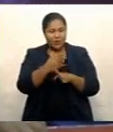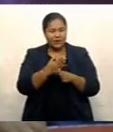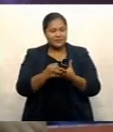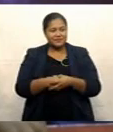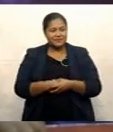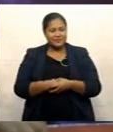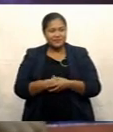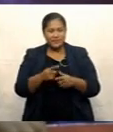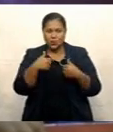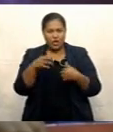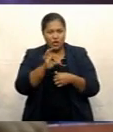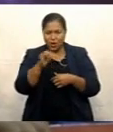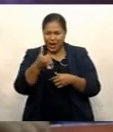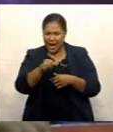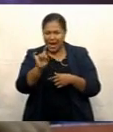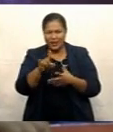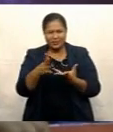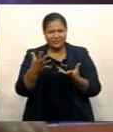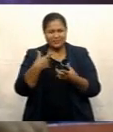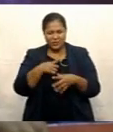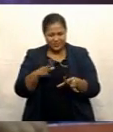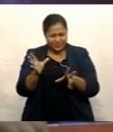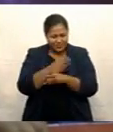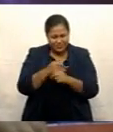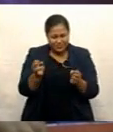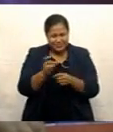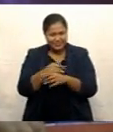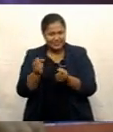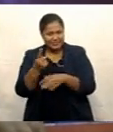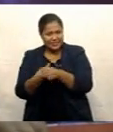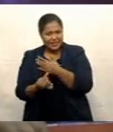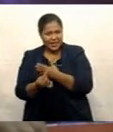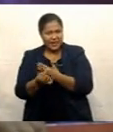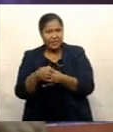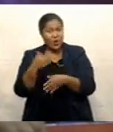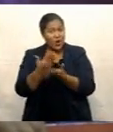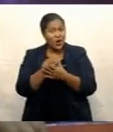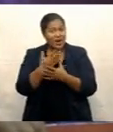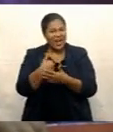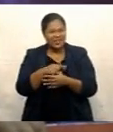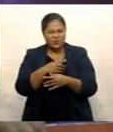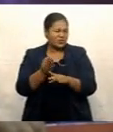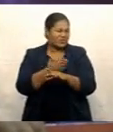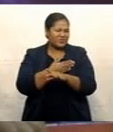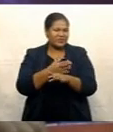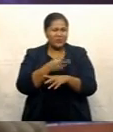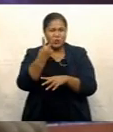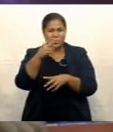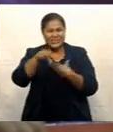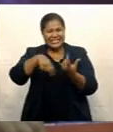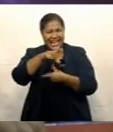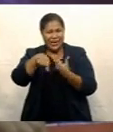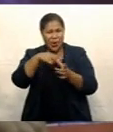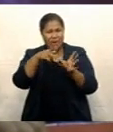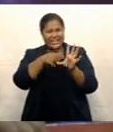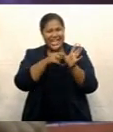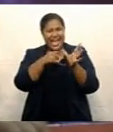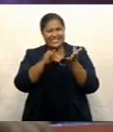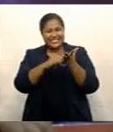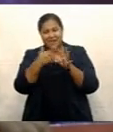allow the devastation forced upon us by post-tropical cyclones Yasa and